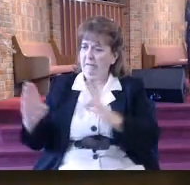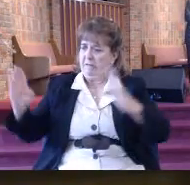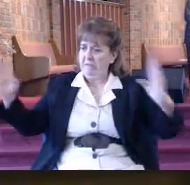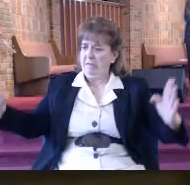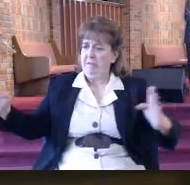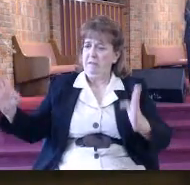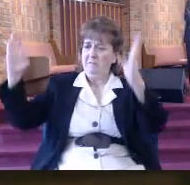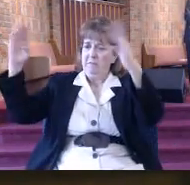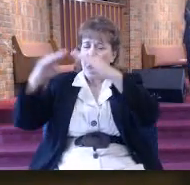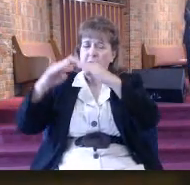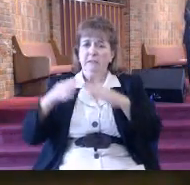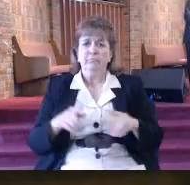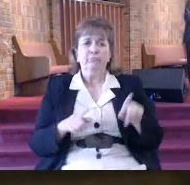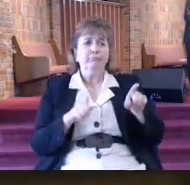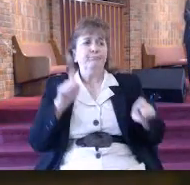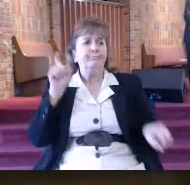enjoy.